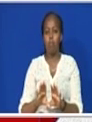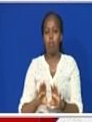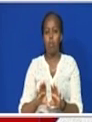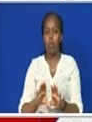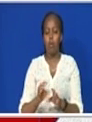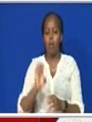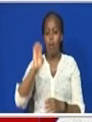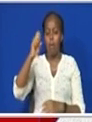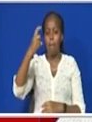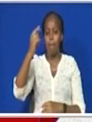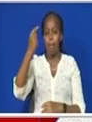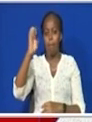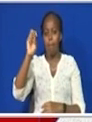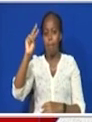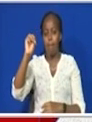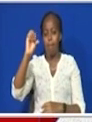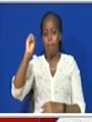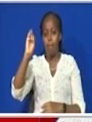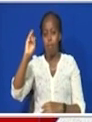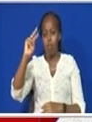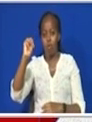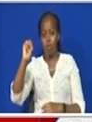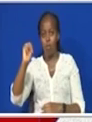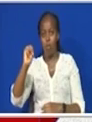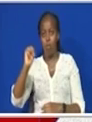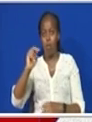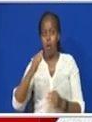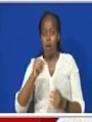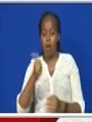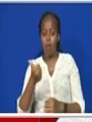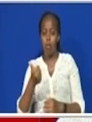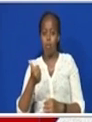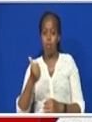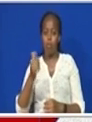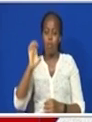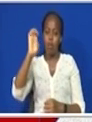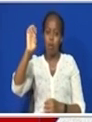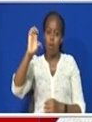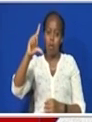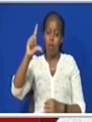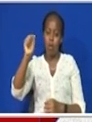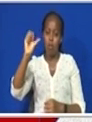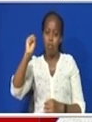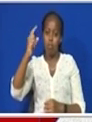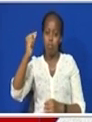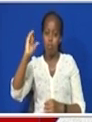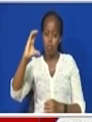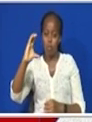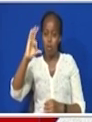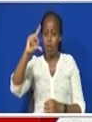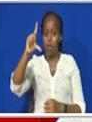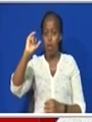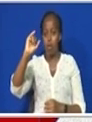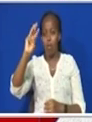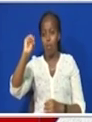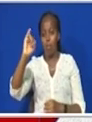extension, and then a condition is elastic limit.